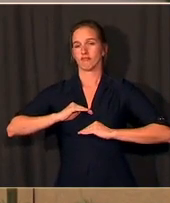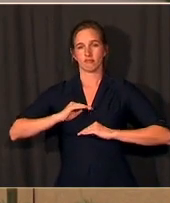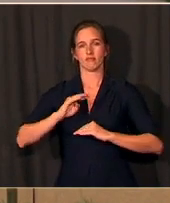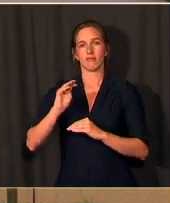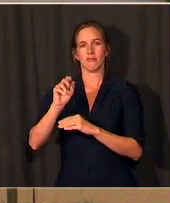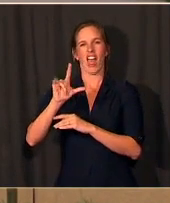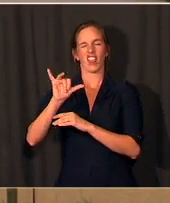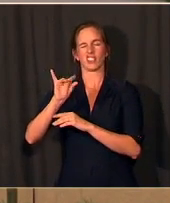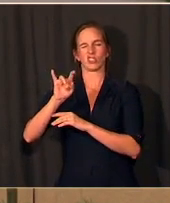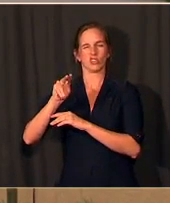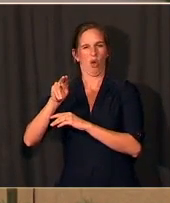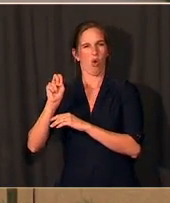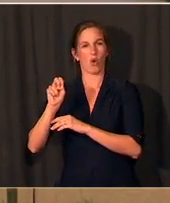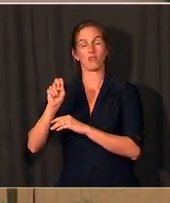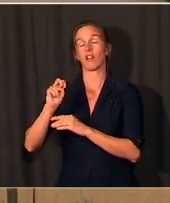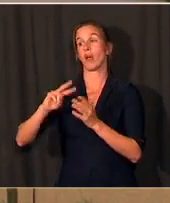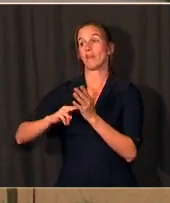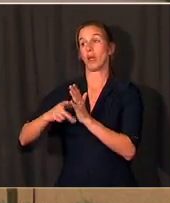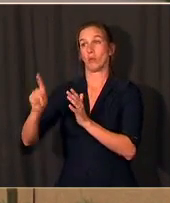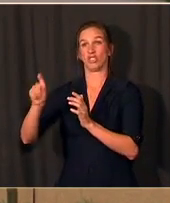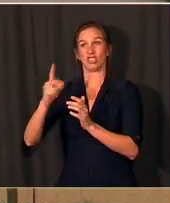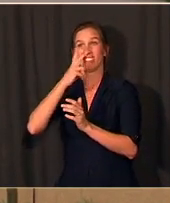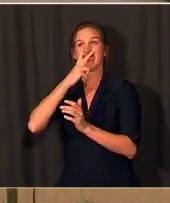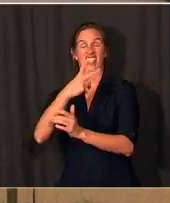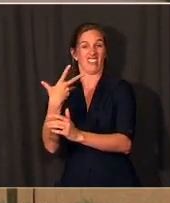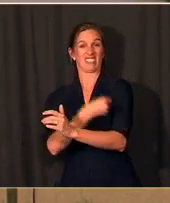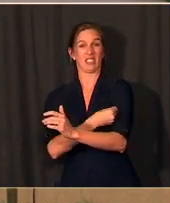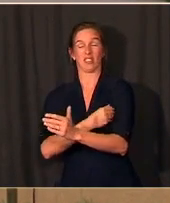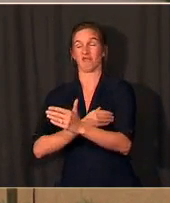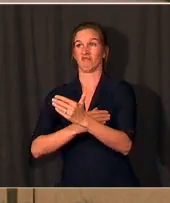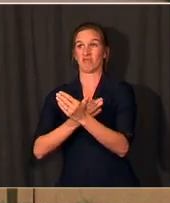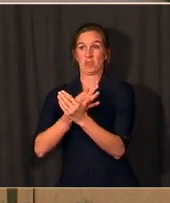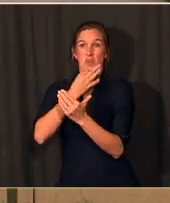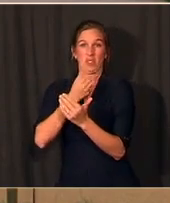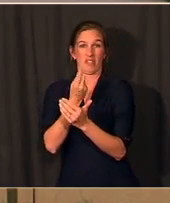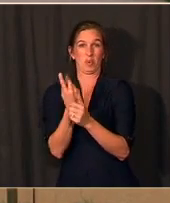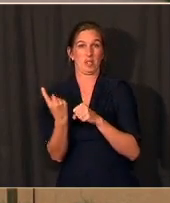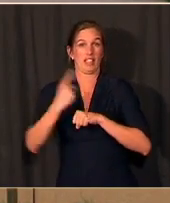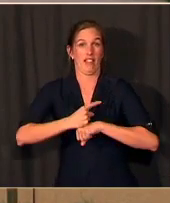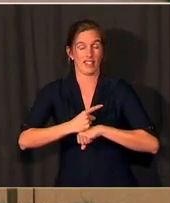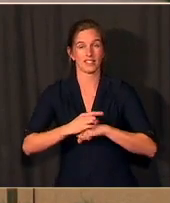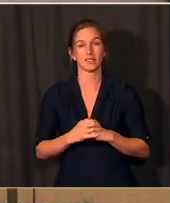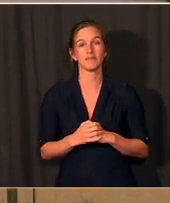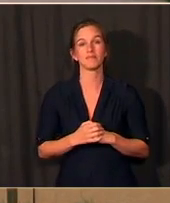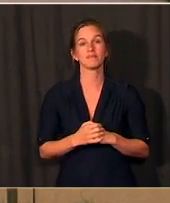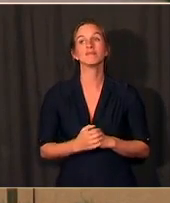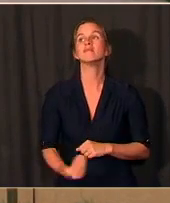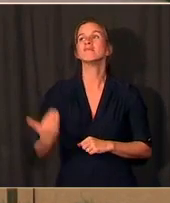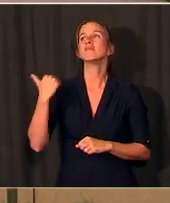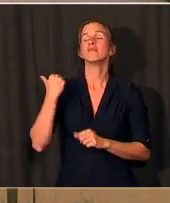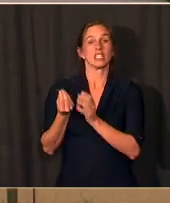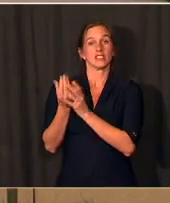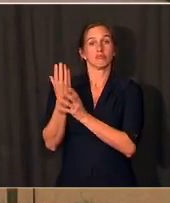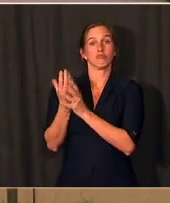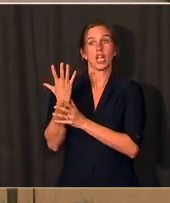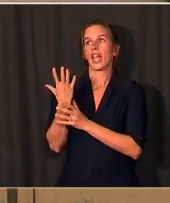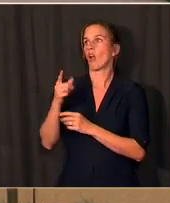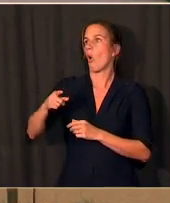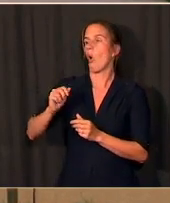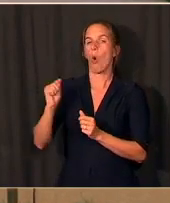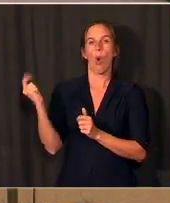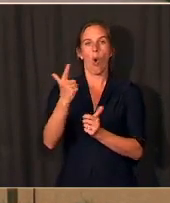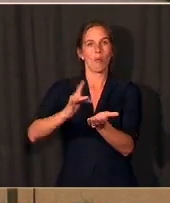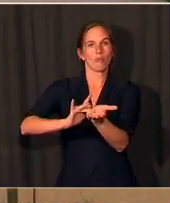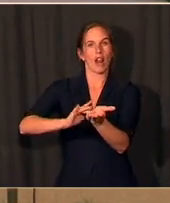may see data from them within days. Back in the spring, we were told by all of the experts that a vaccine was a year or a year and a half